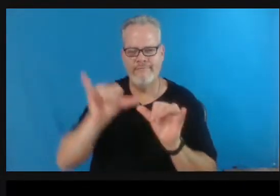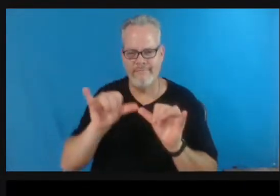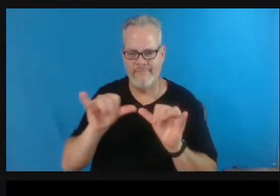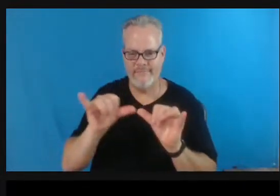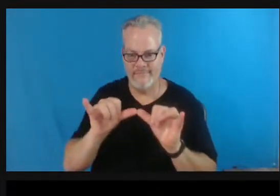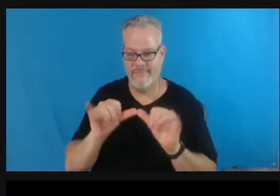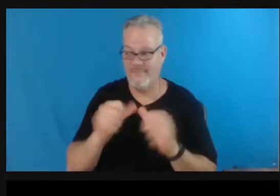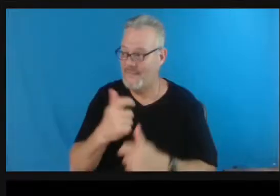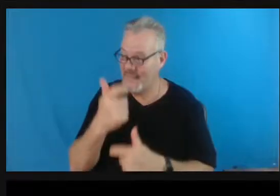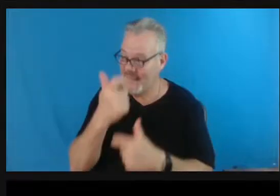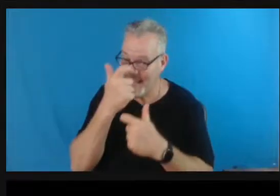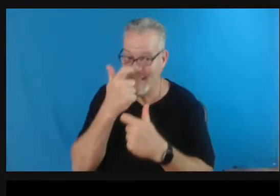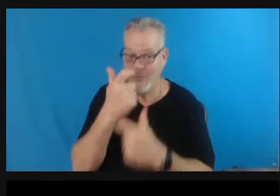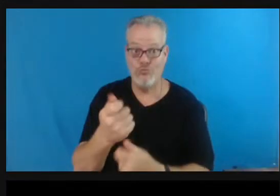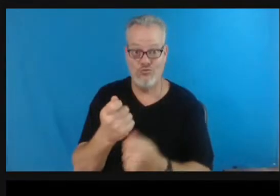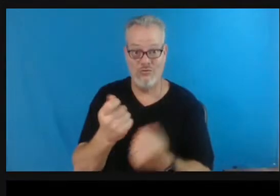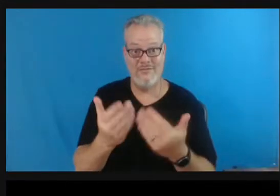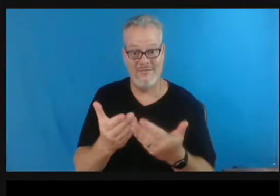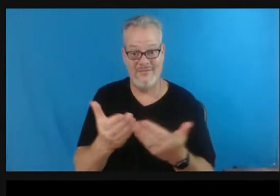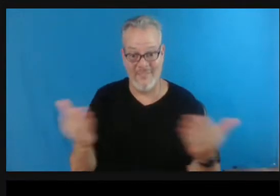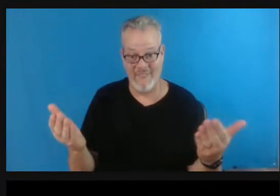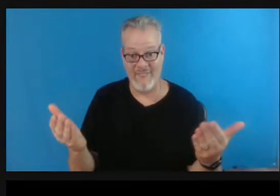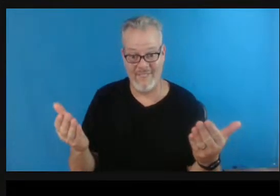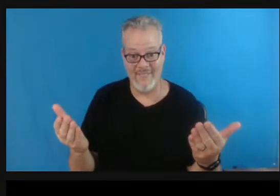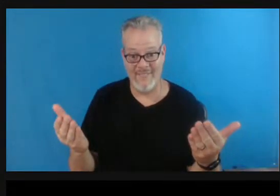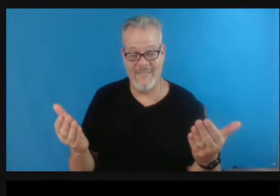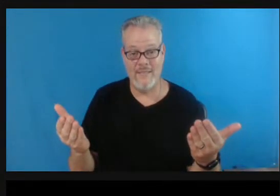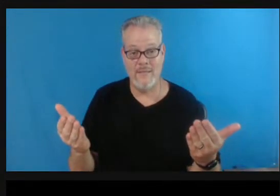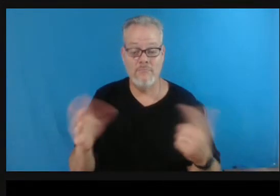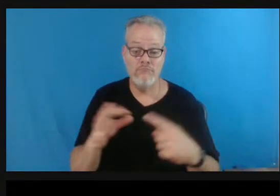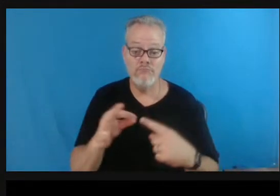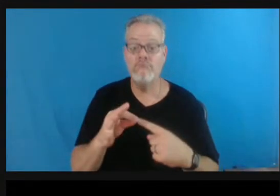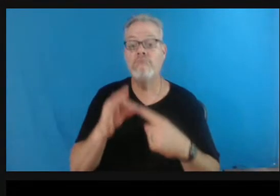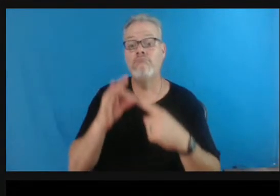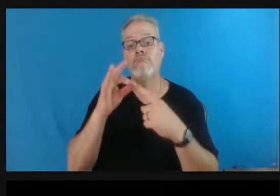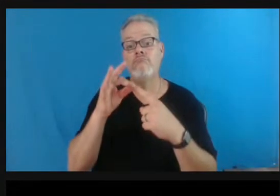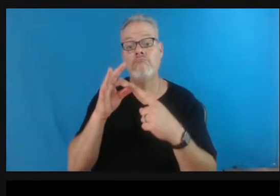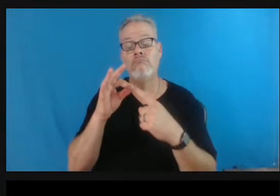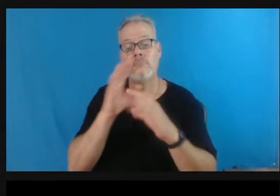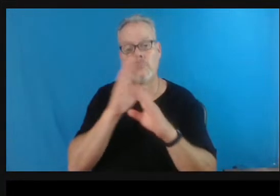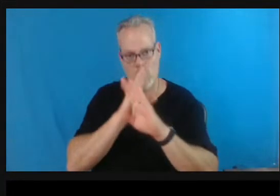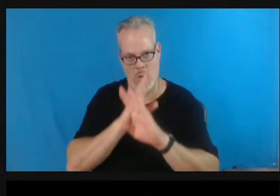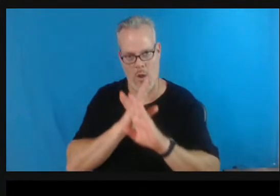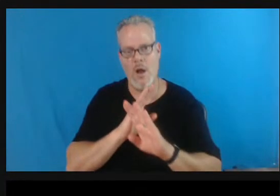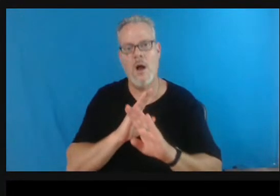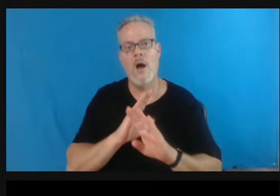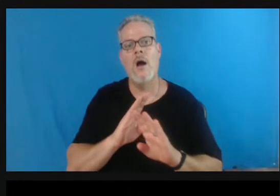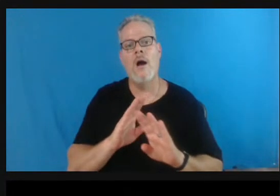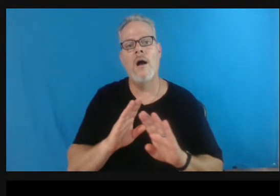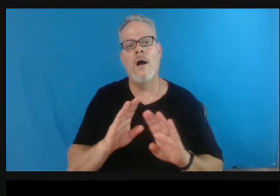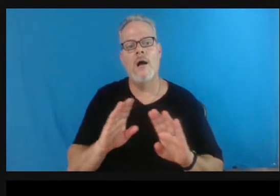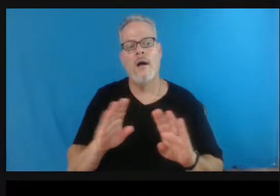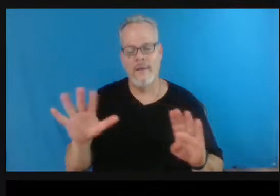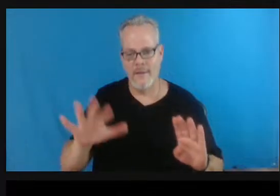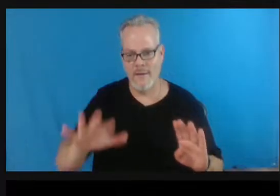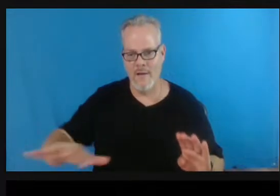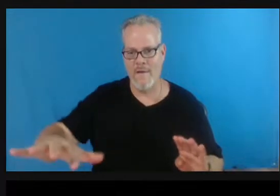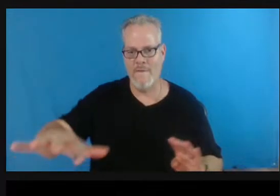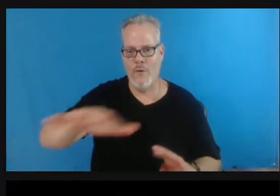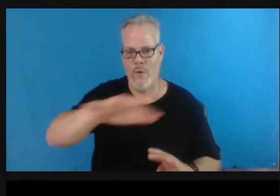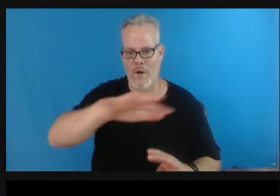interesting stuff in here. Otherwise, pretty quiet everywhere else. And